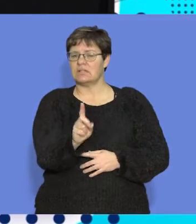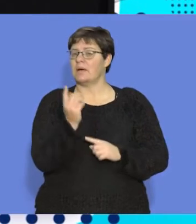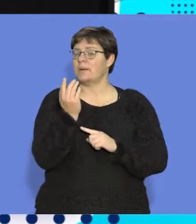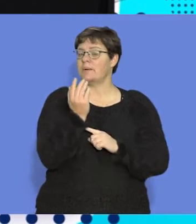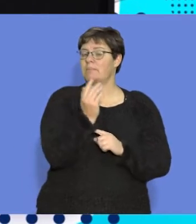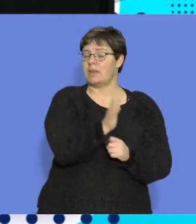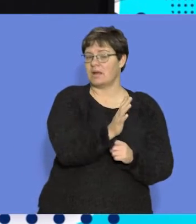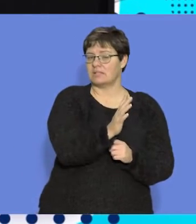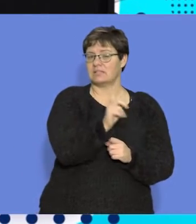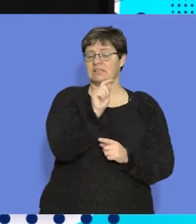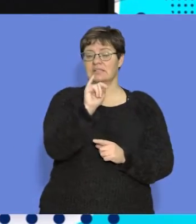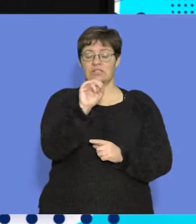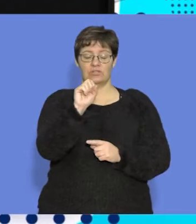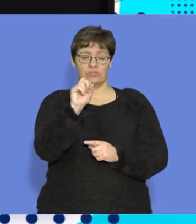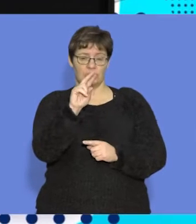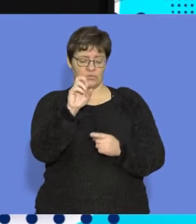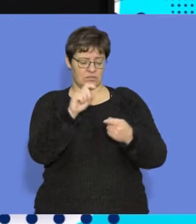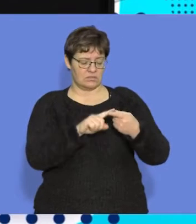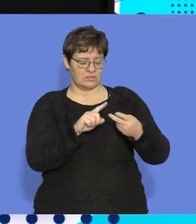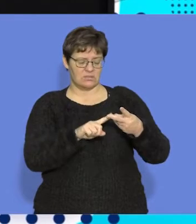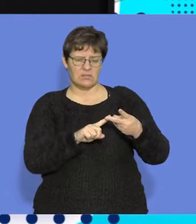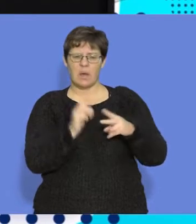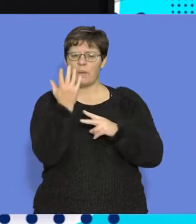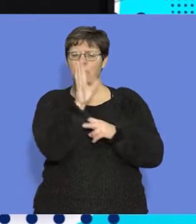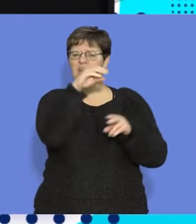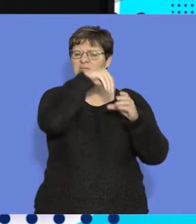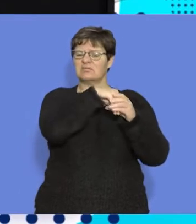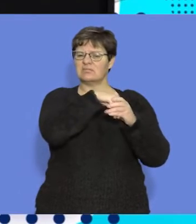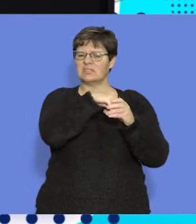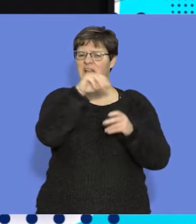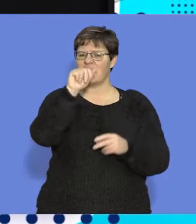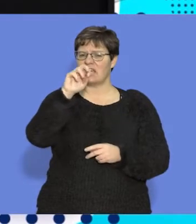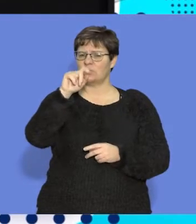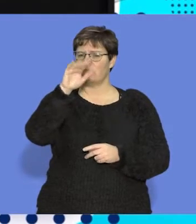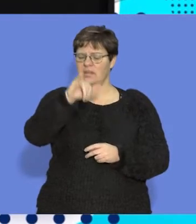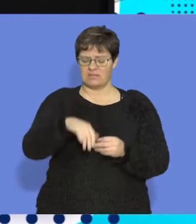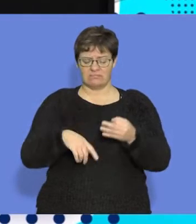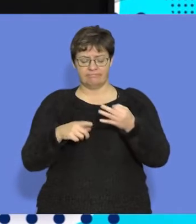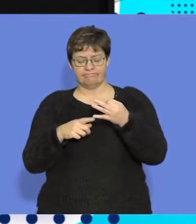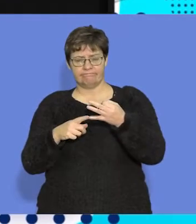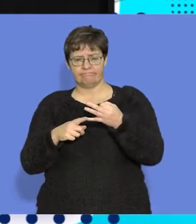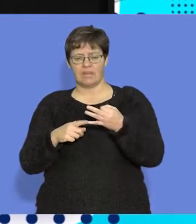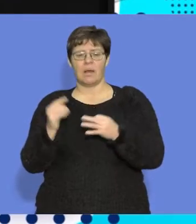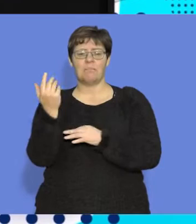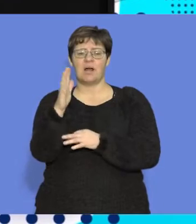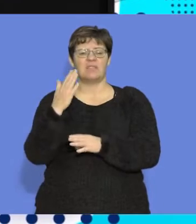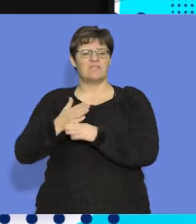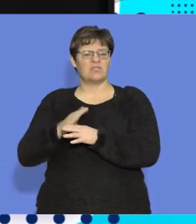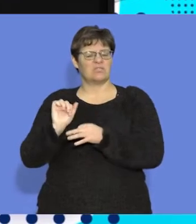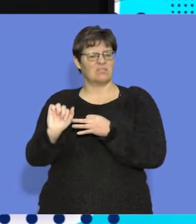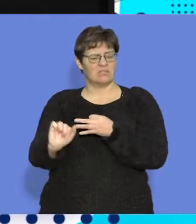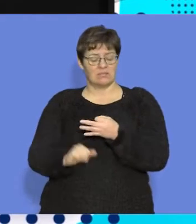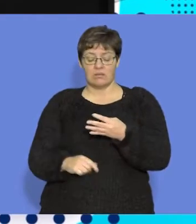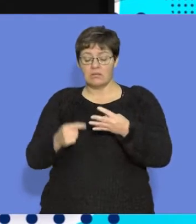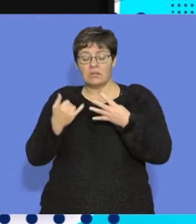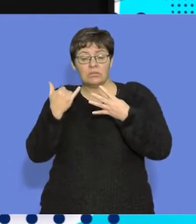tissues, plant anatomy, and we started looking at plant functioning. And what we're going to do today is we're going to carry